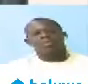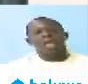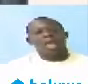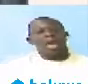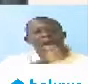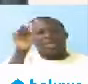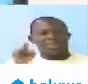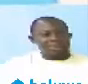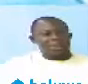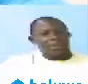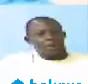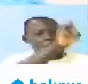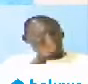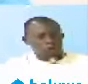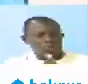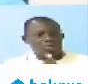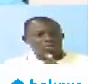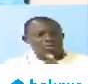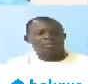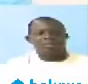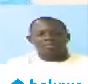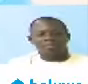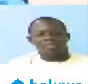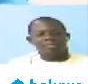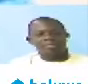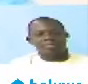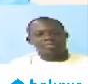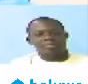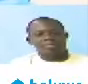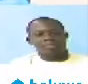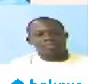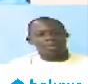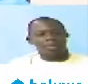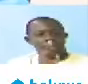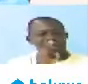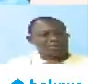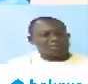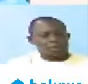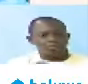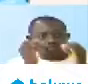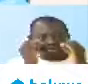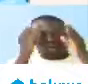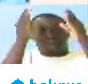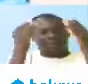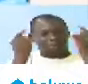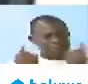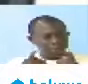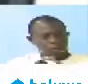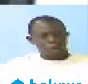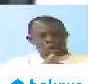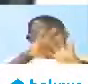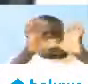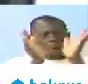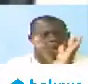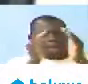for the same questions. And that is a strange coincidence.